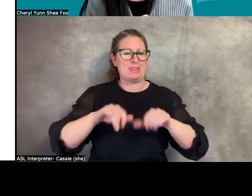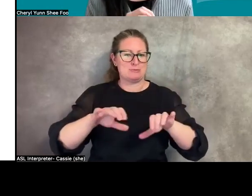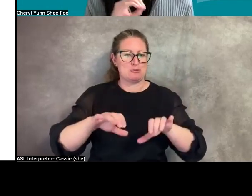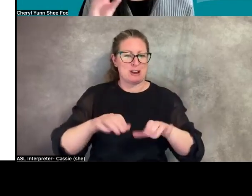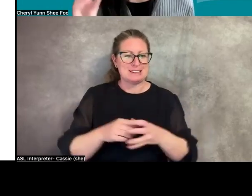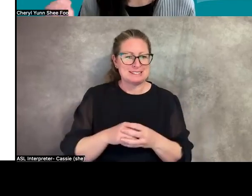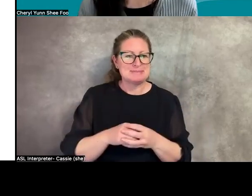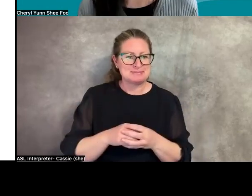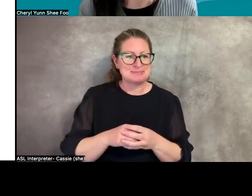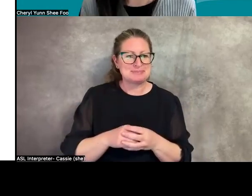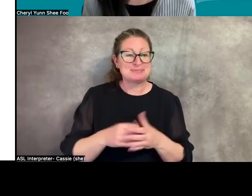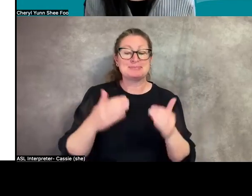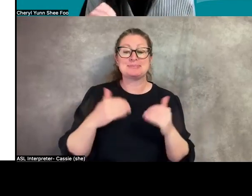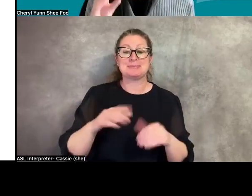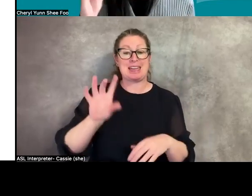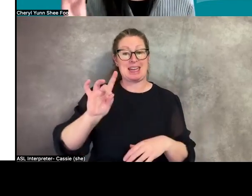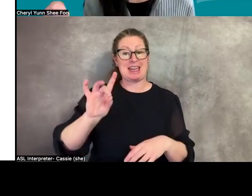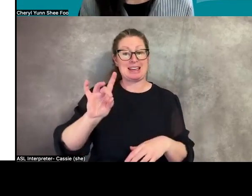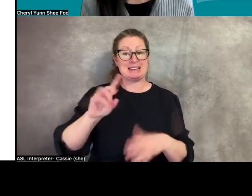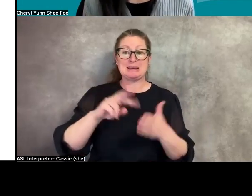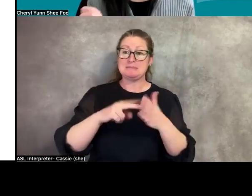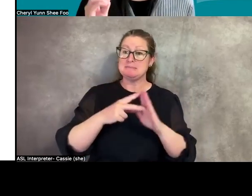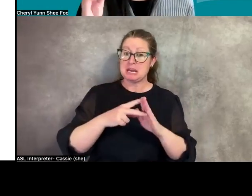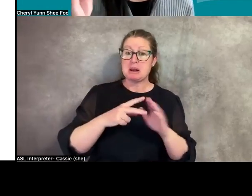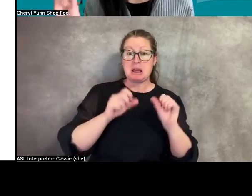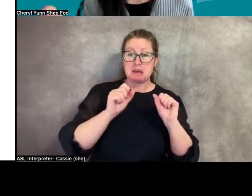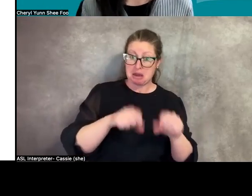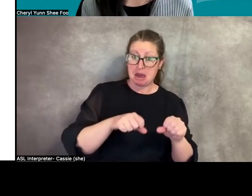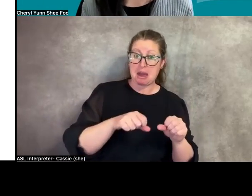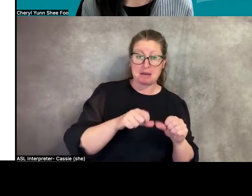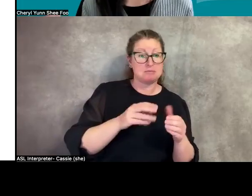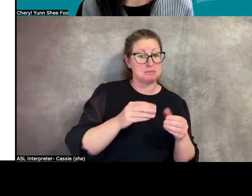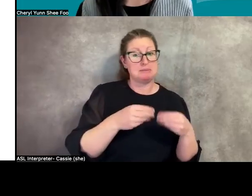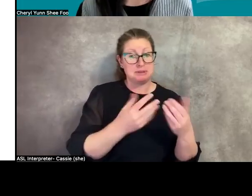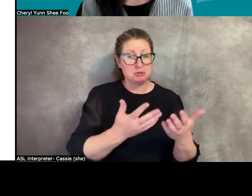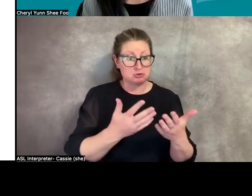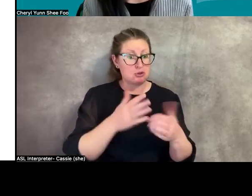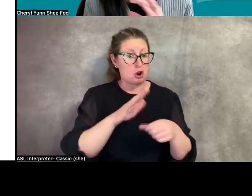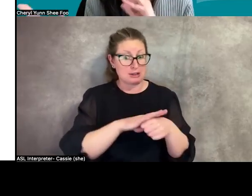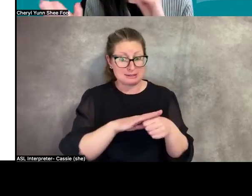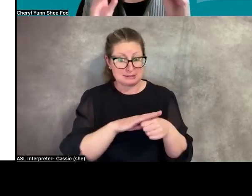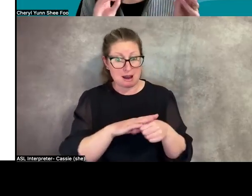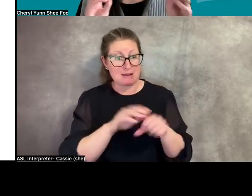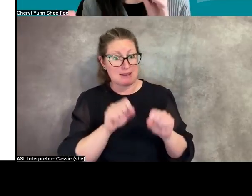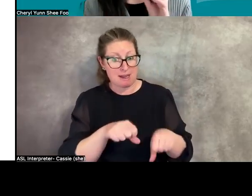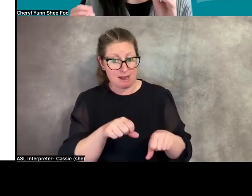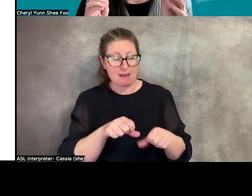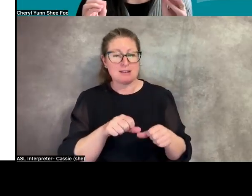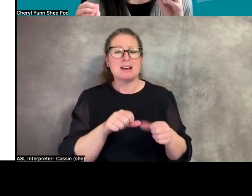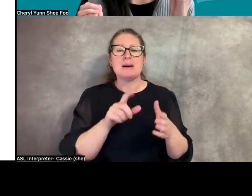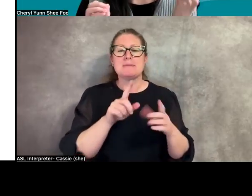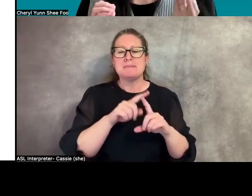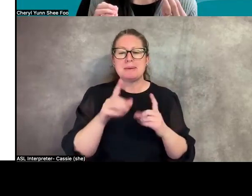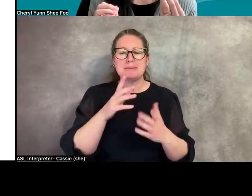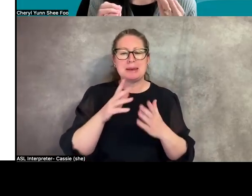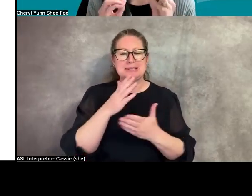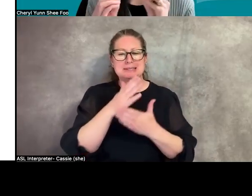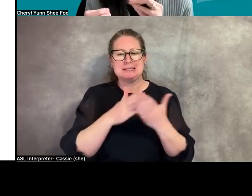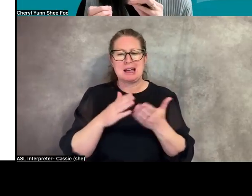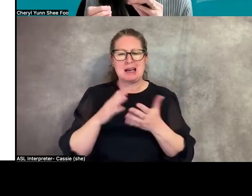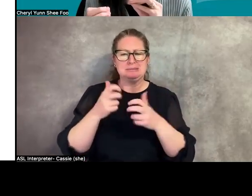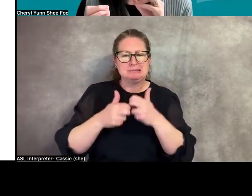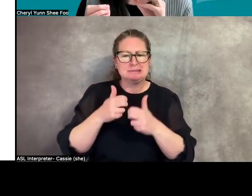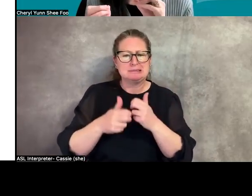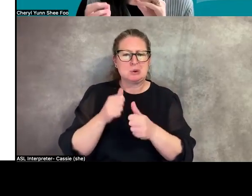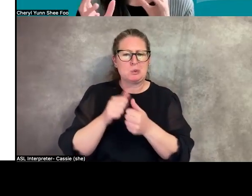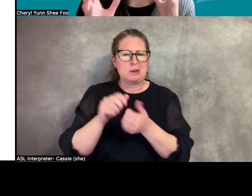clinics are capable. They're administering these medications on site, but may have some prescribing or